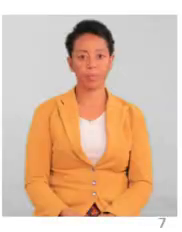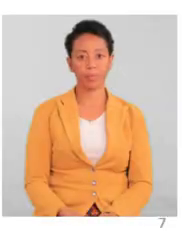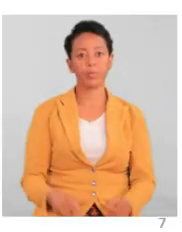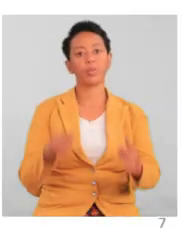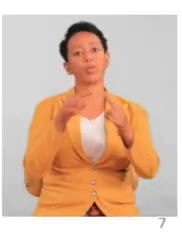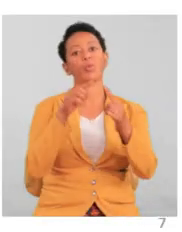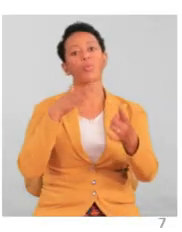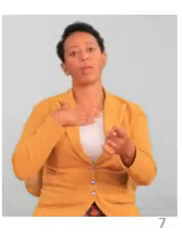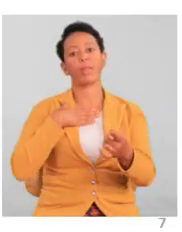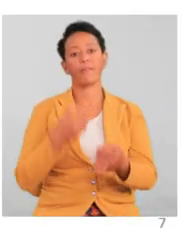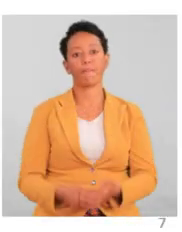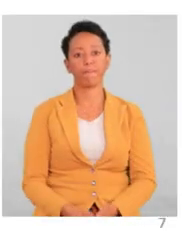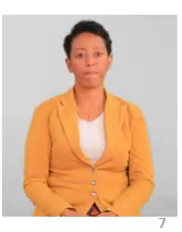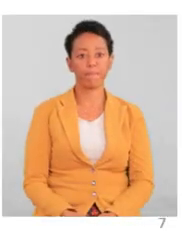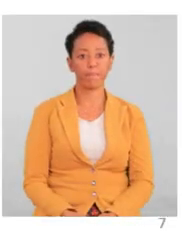to me.